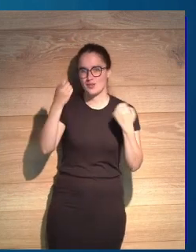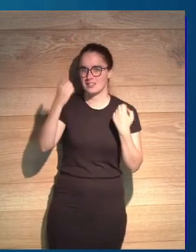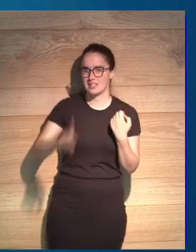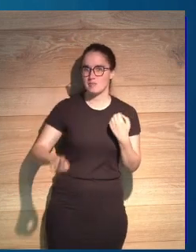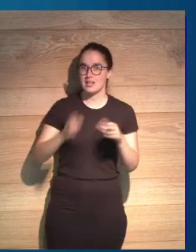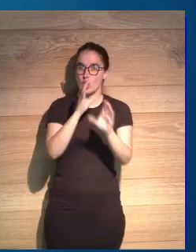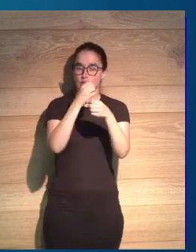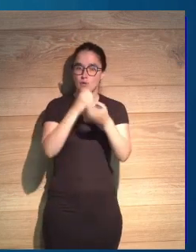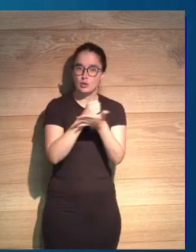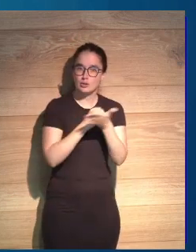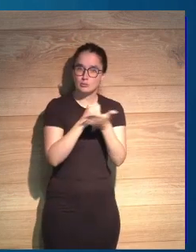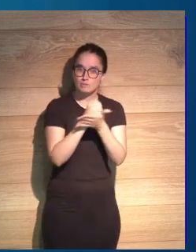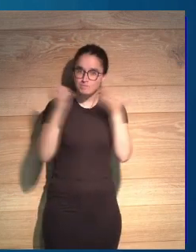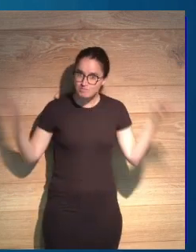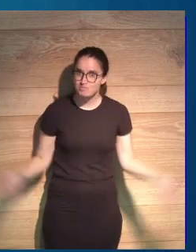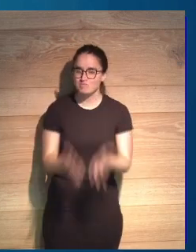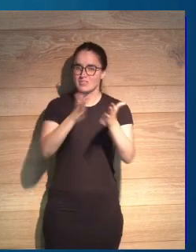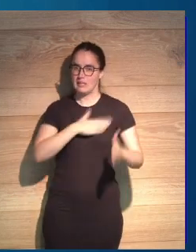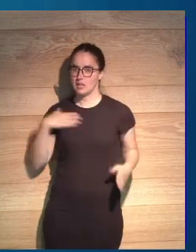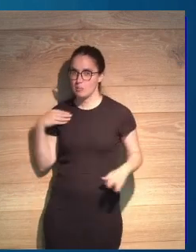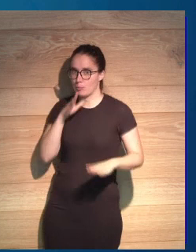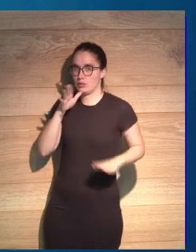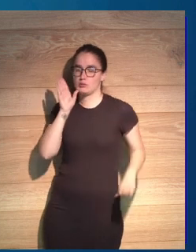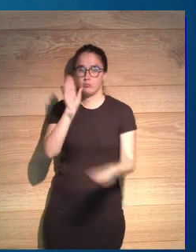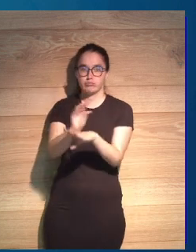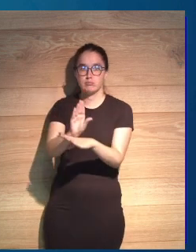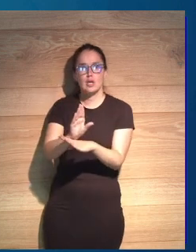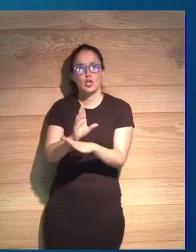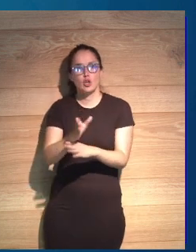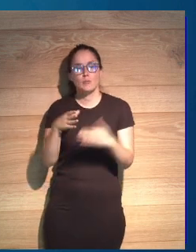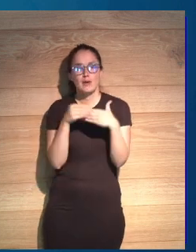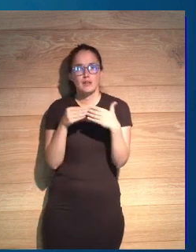this because this is also related with social commitment.